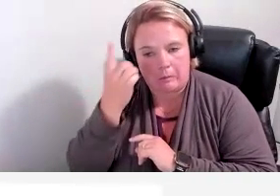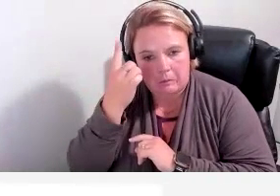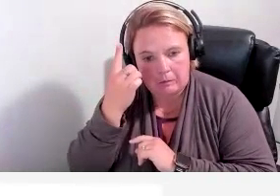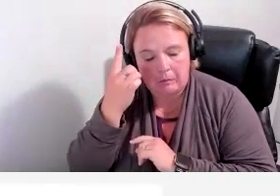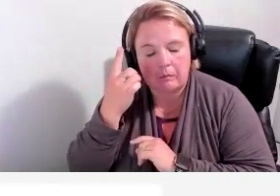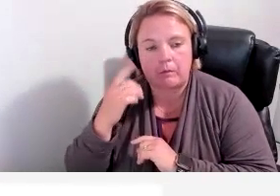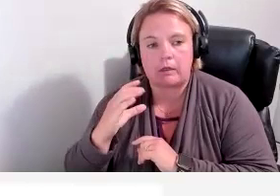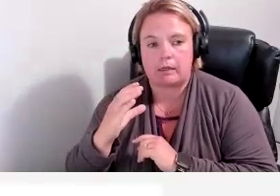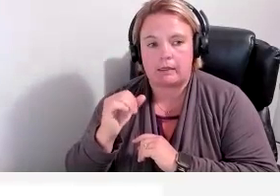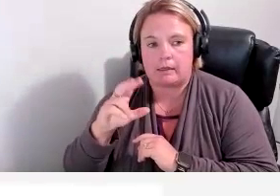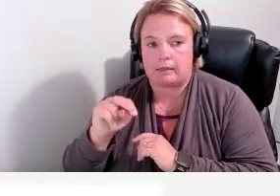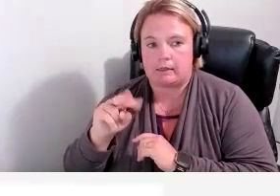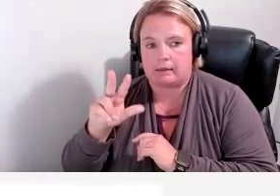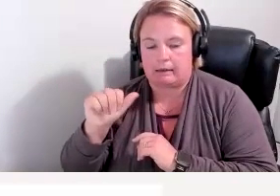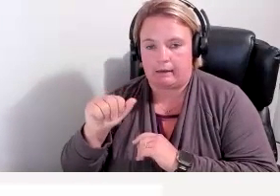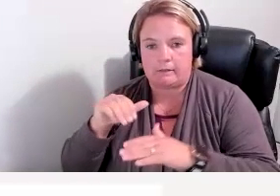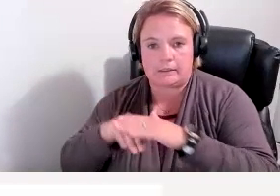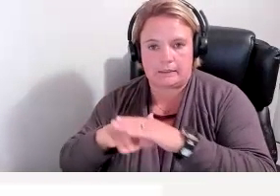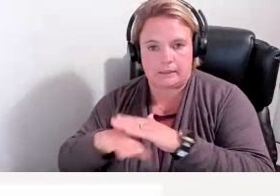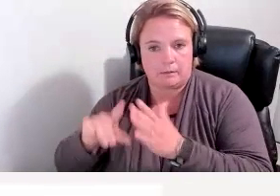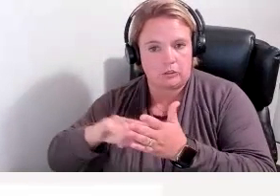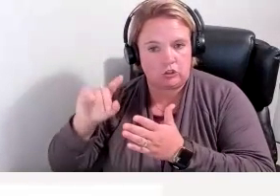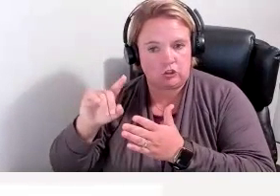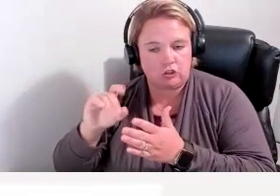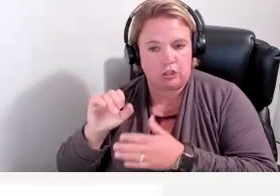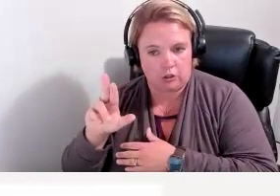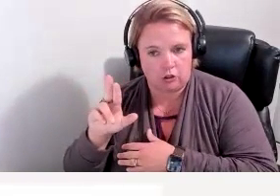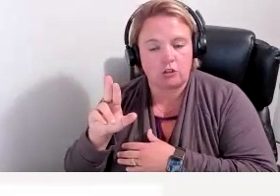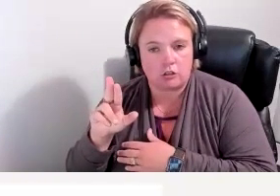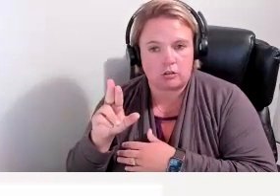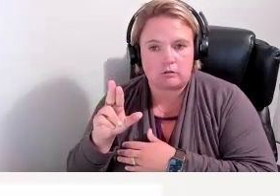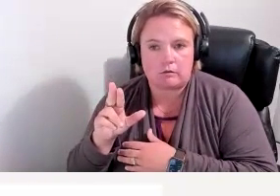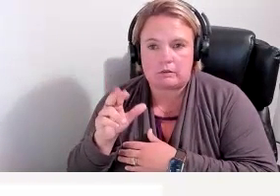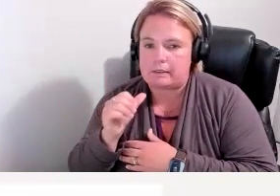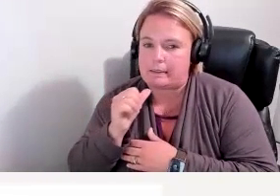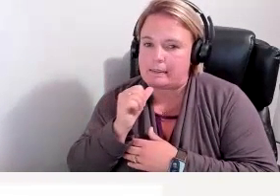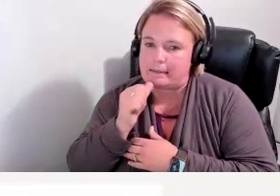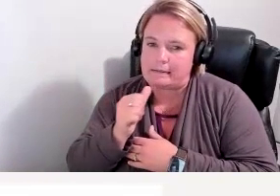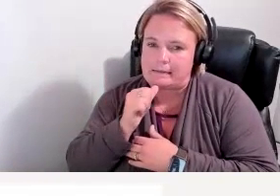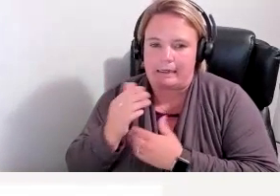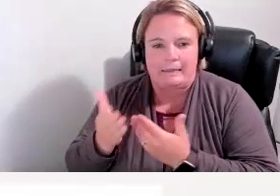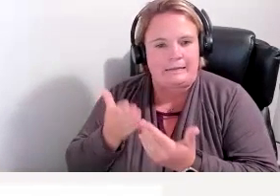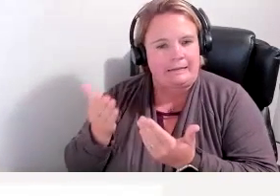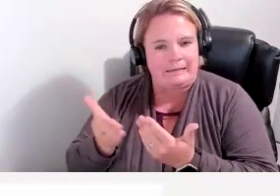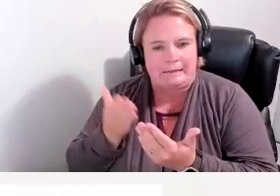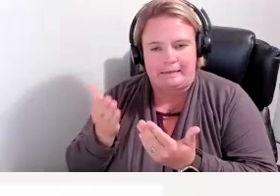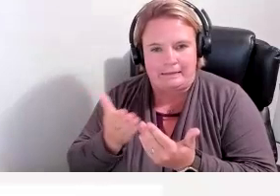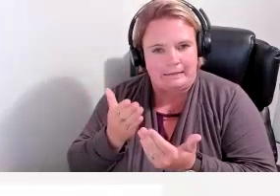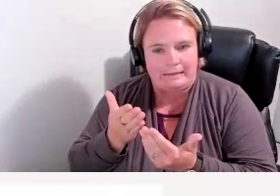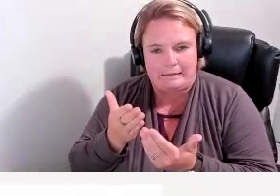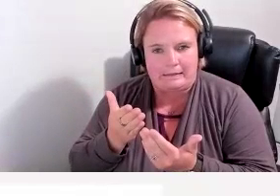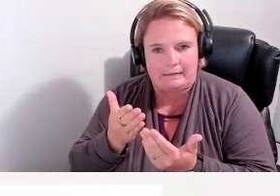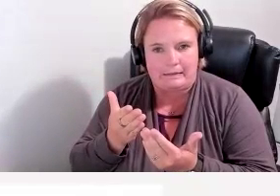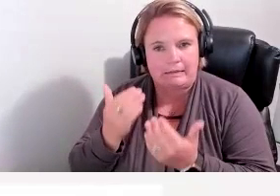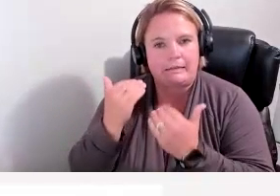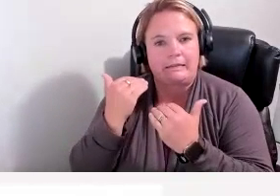Canvas accessibility checker, though, it's not as robust, and it's limited